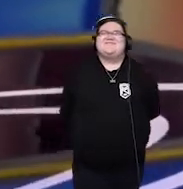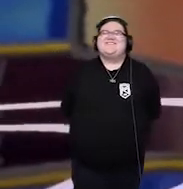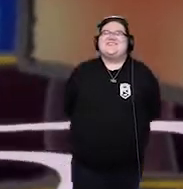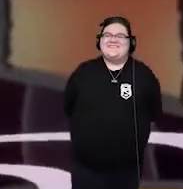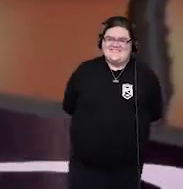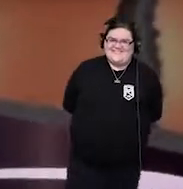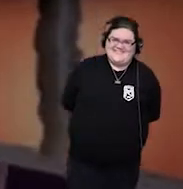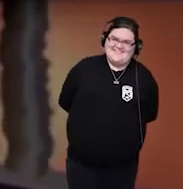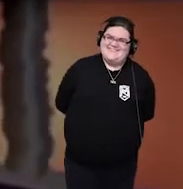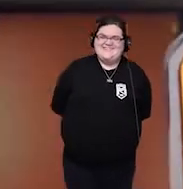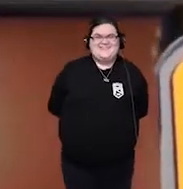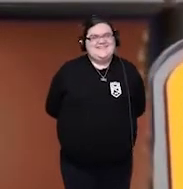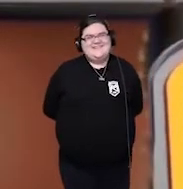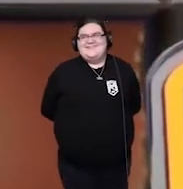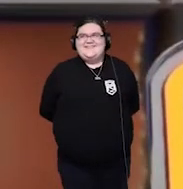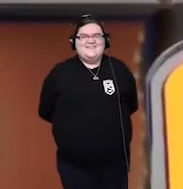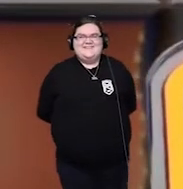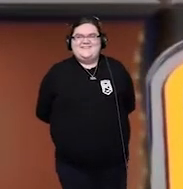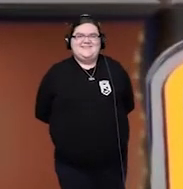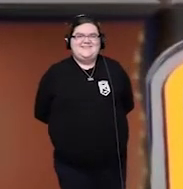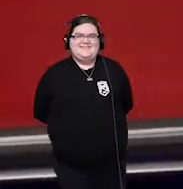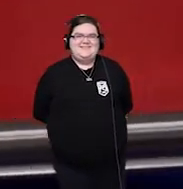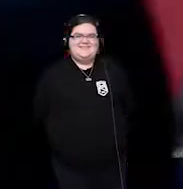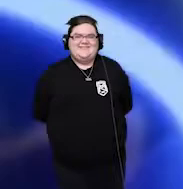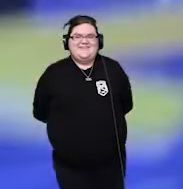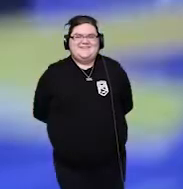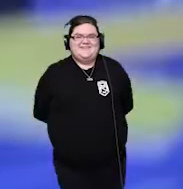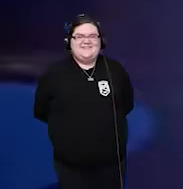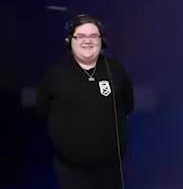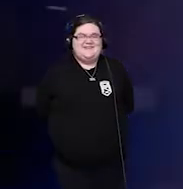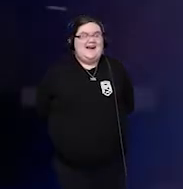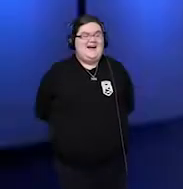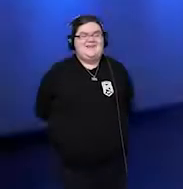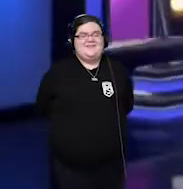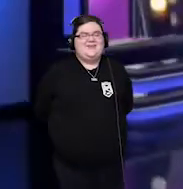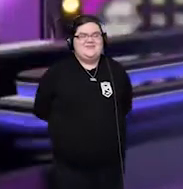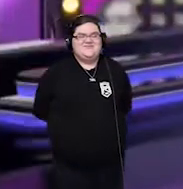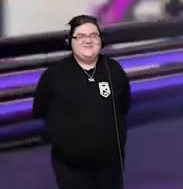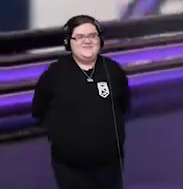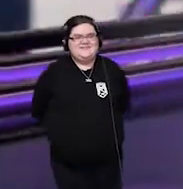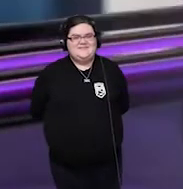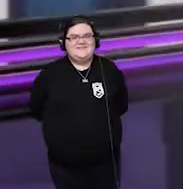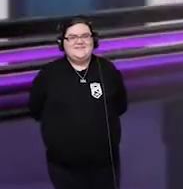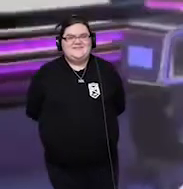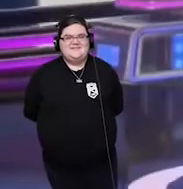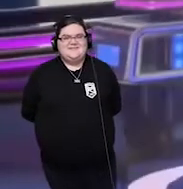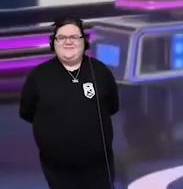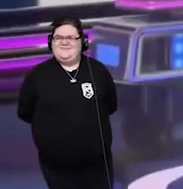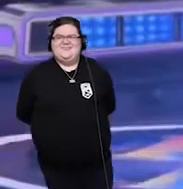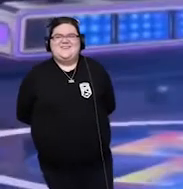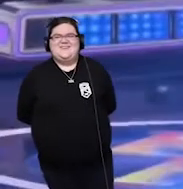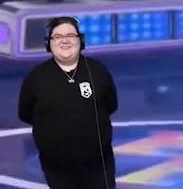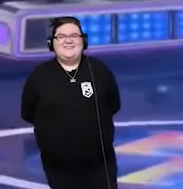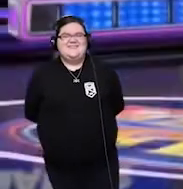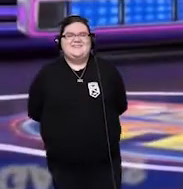Sidemen crew. Oh my god. Oh man. Why is he wearing one glove? I don't know. Michael Jackson,